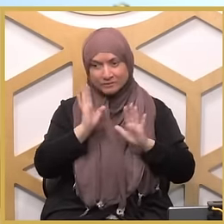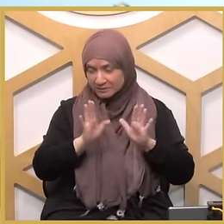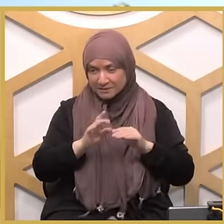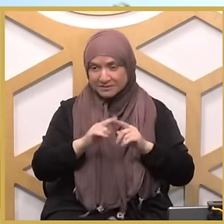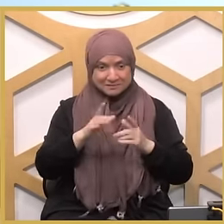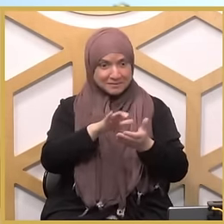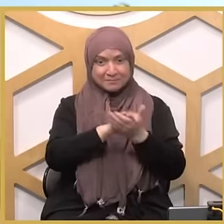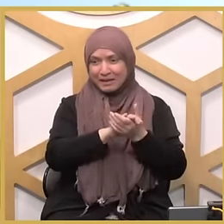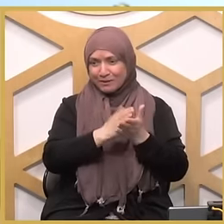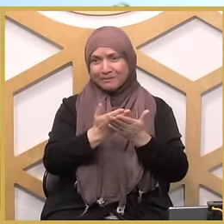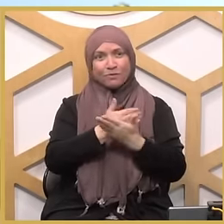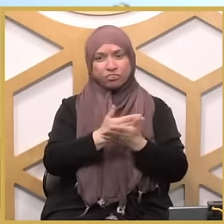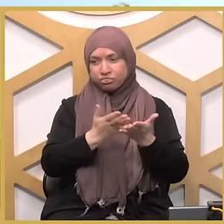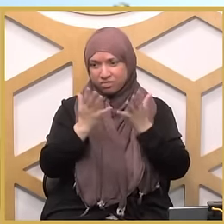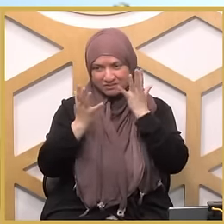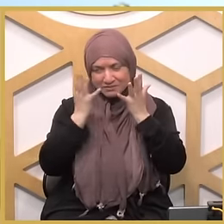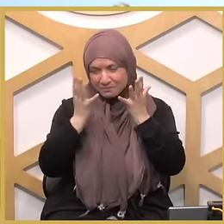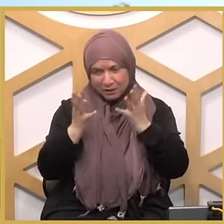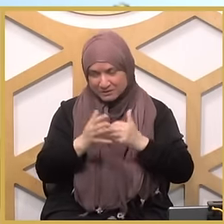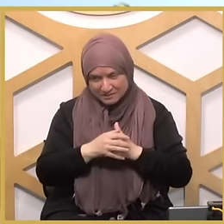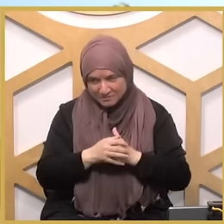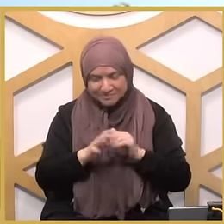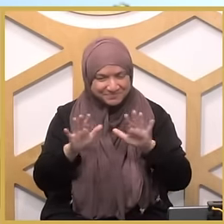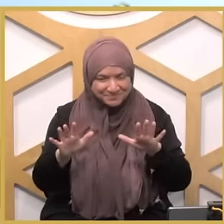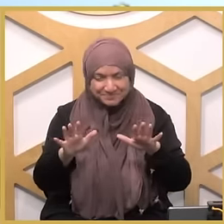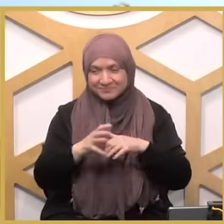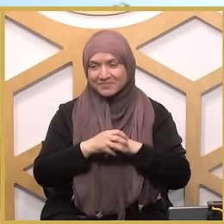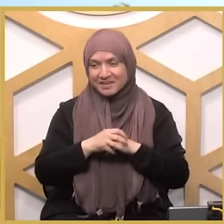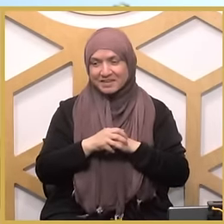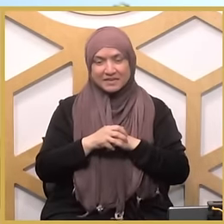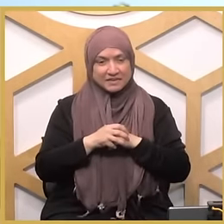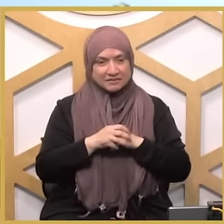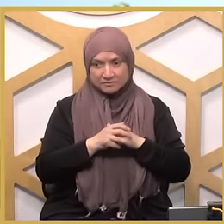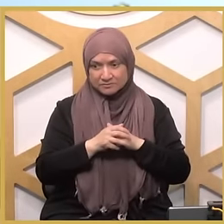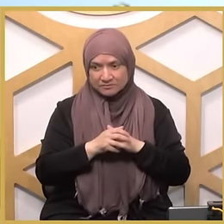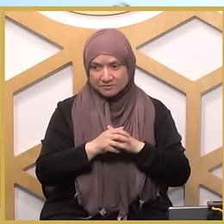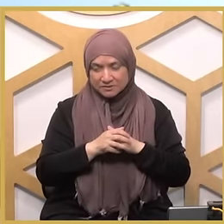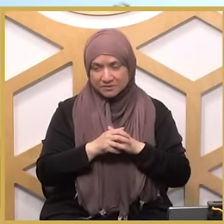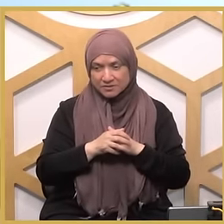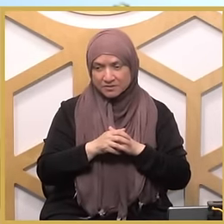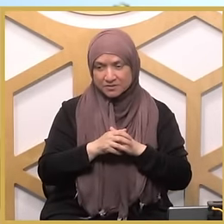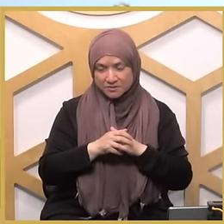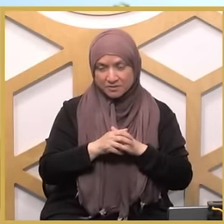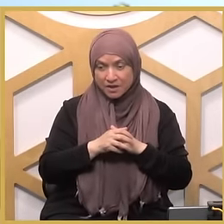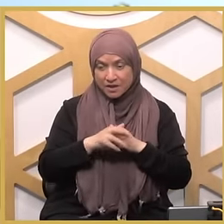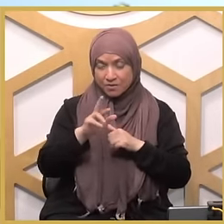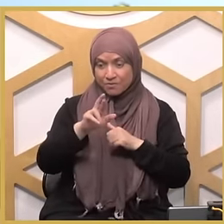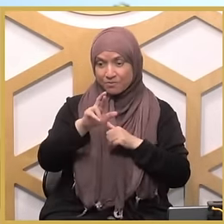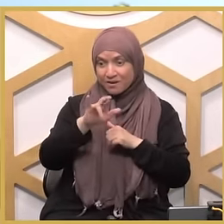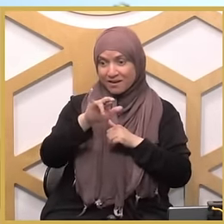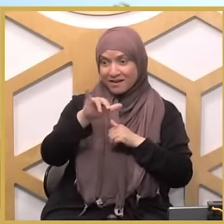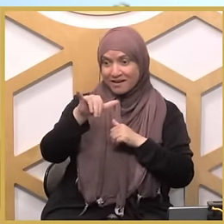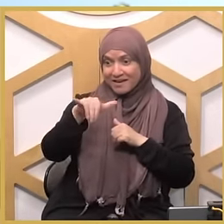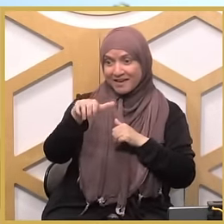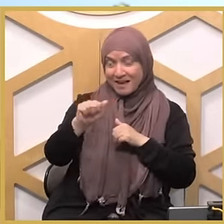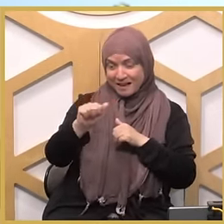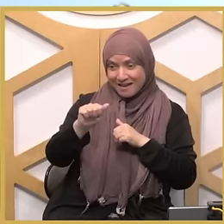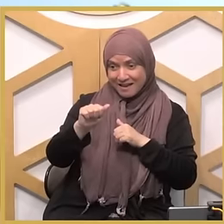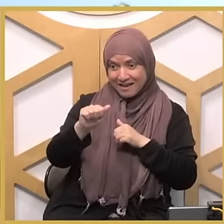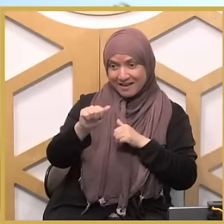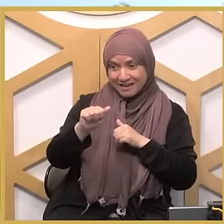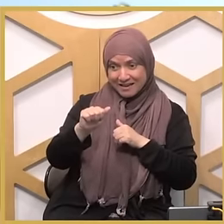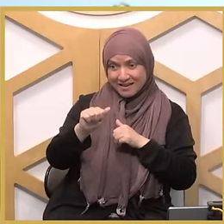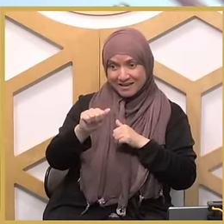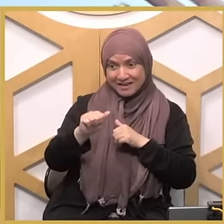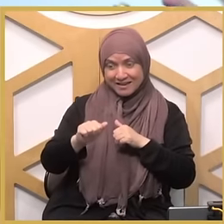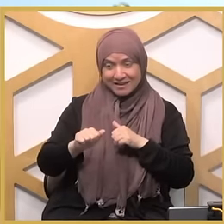type of intimacy. When it comes to riya, when it comes to wanting to be seen, everyone wants to be seen. But Ibn al-Qayyim